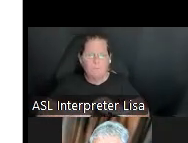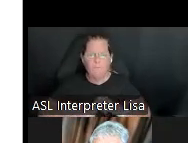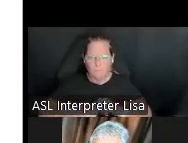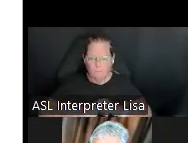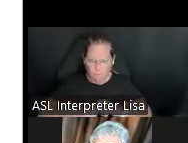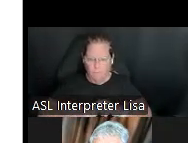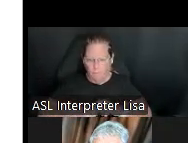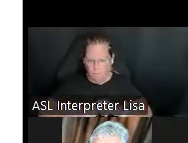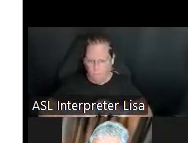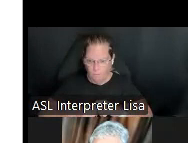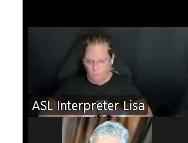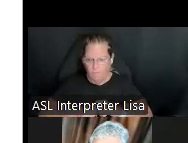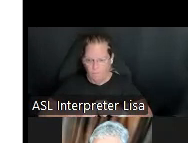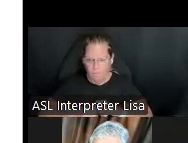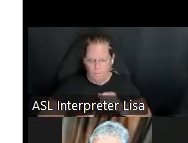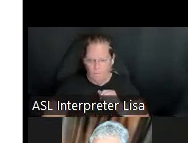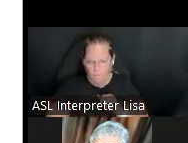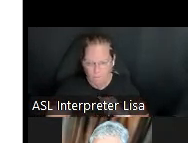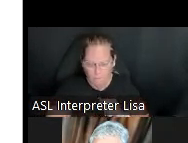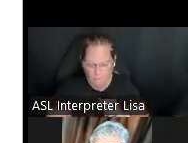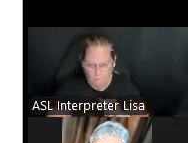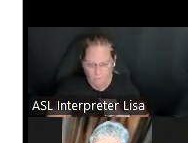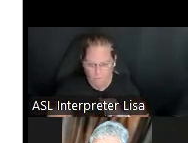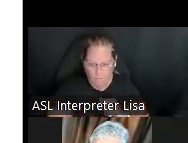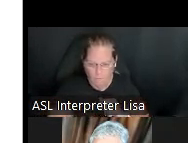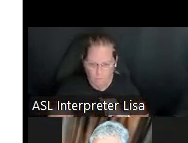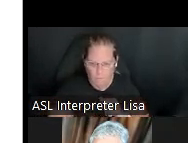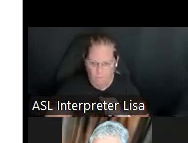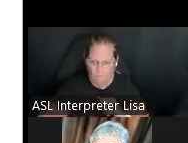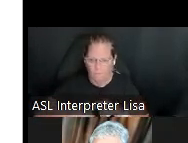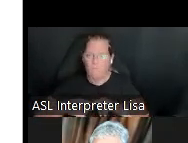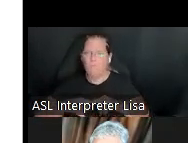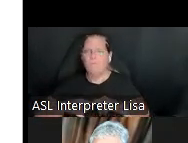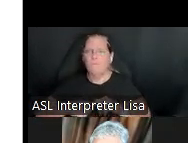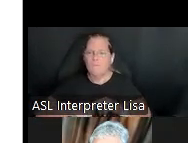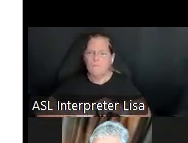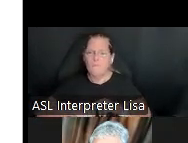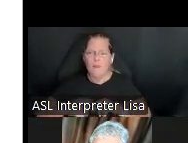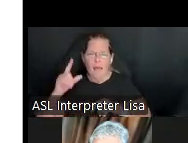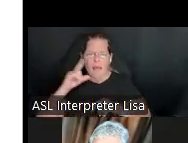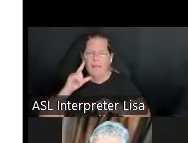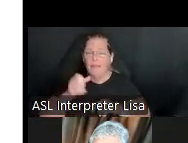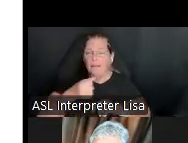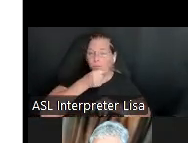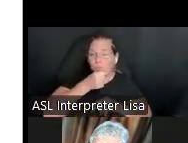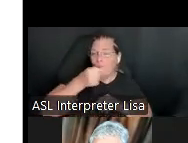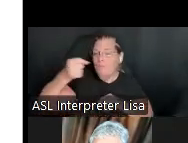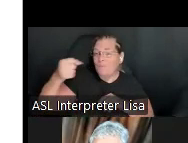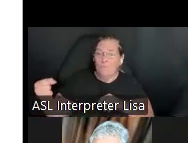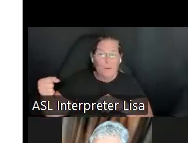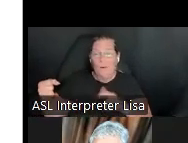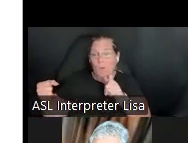as references. And I think I am going to turn the microphone over to